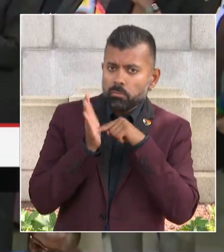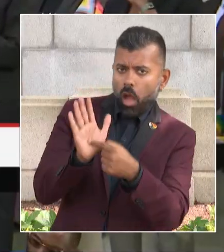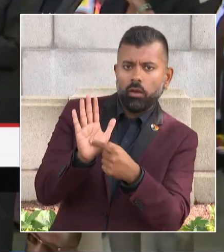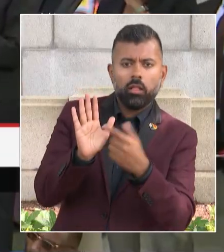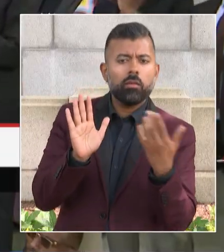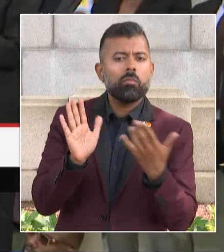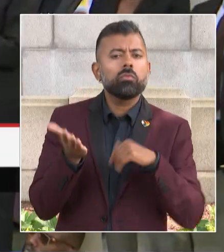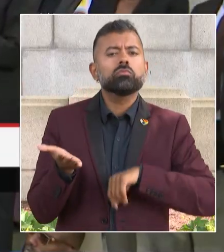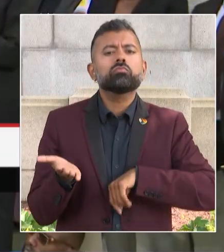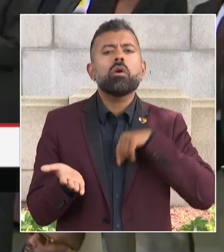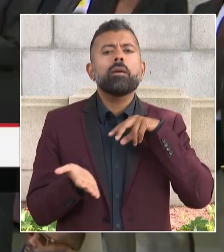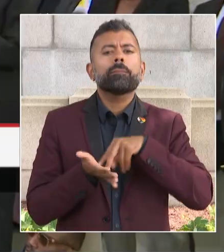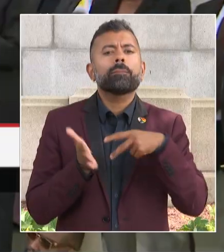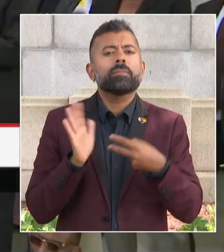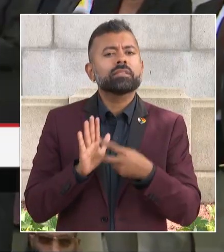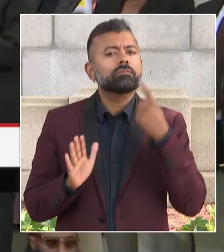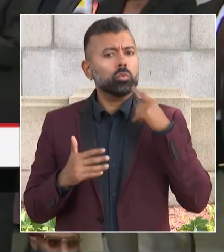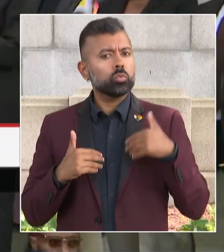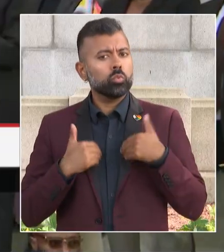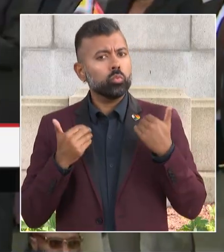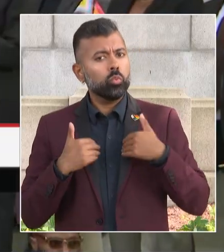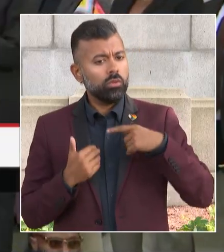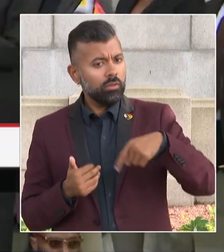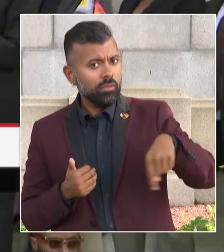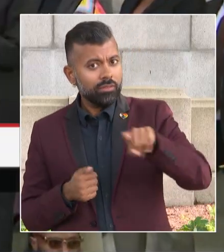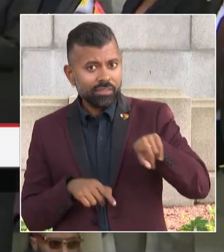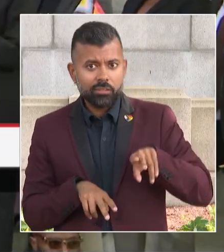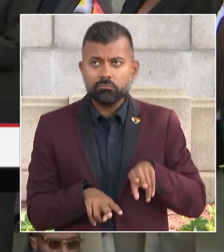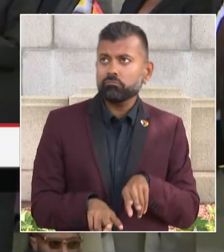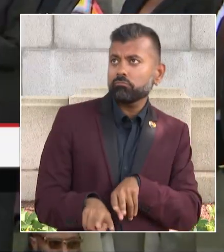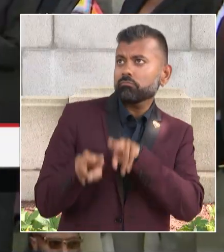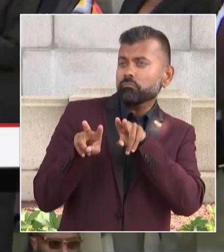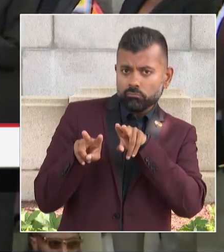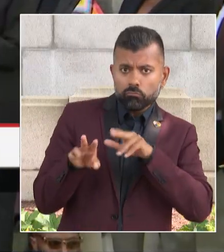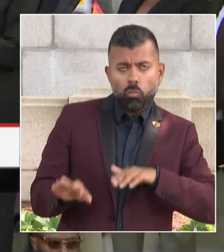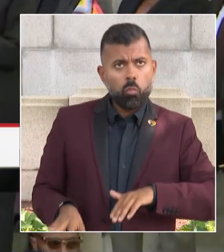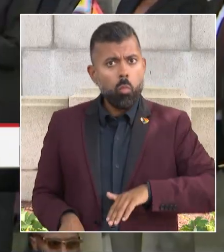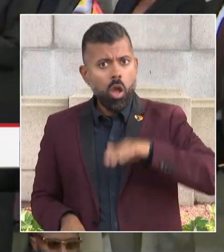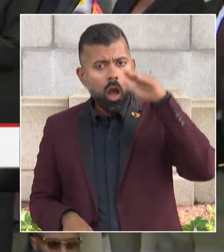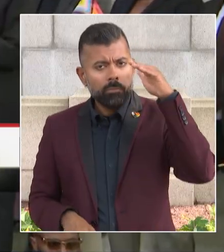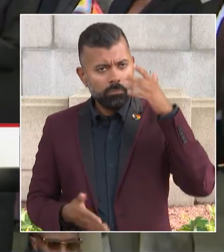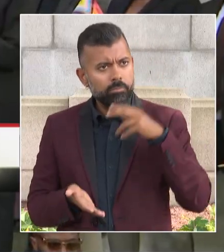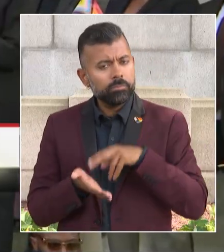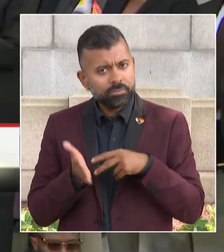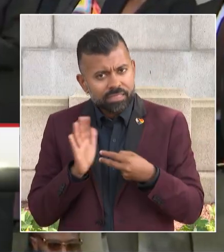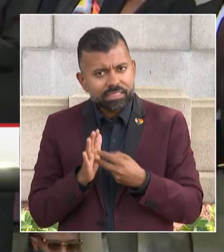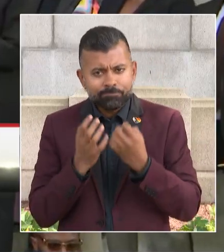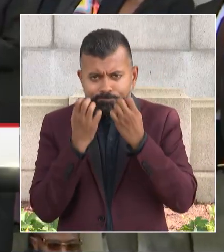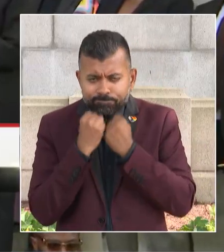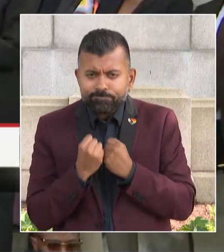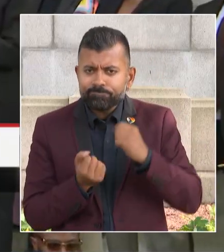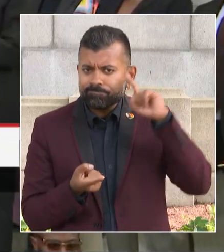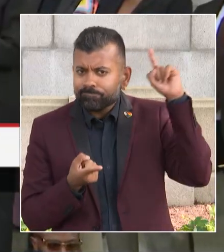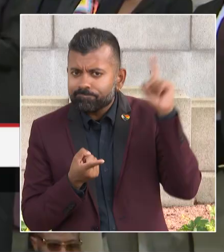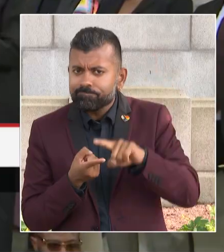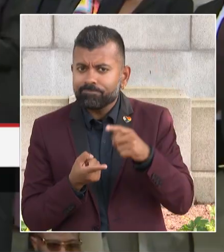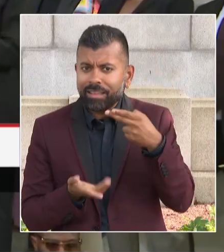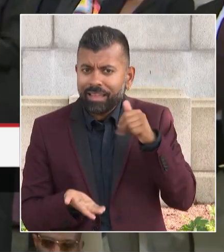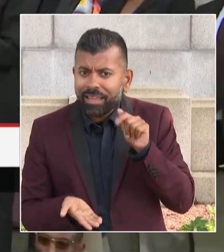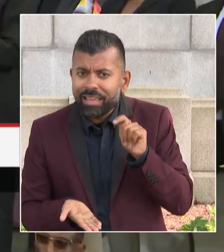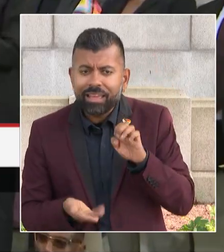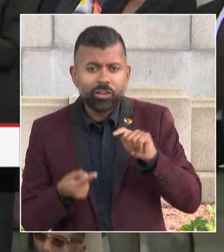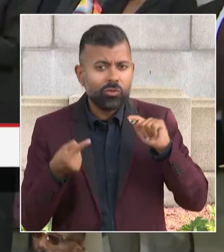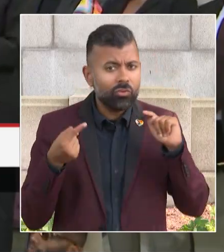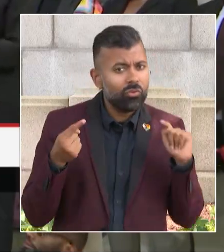young people, so that they can grow up in a world free of hate, free of harm, so that they can love who they want to love and be who they want to